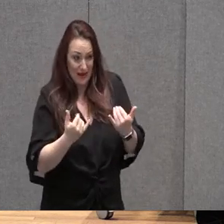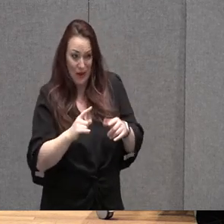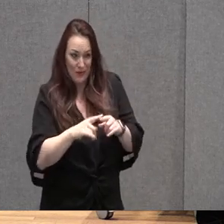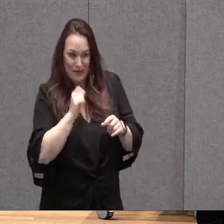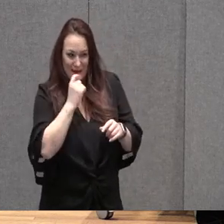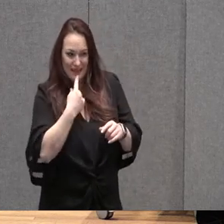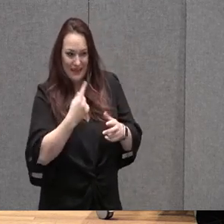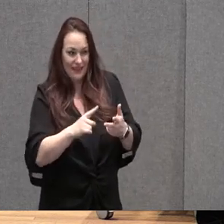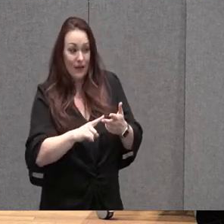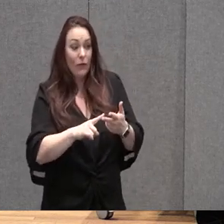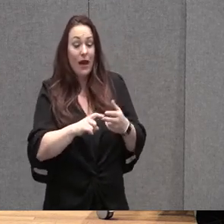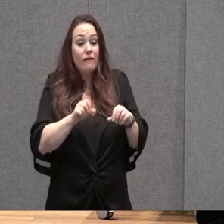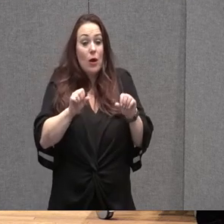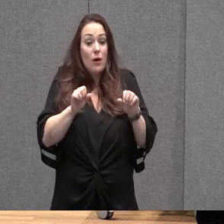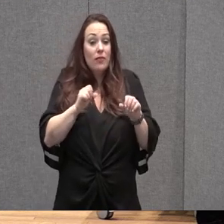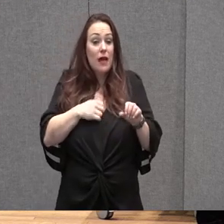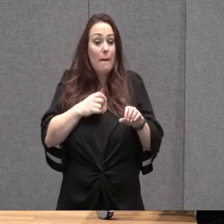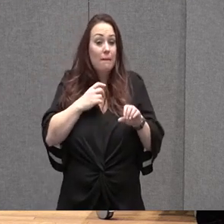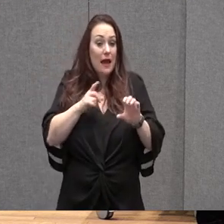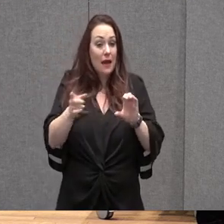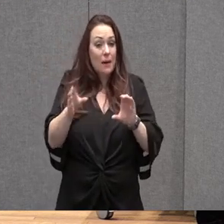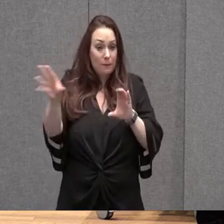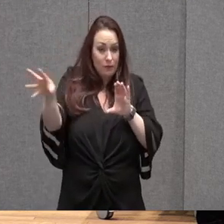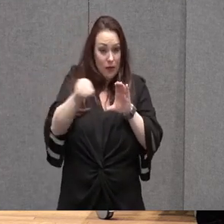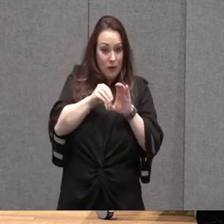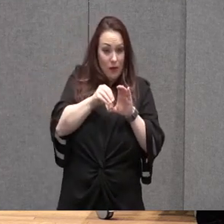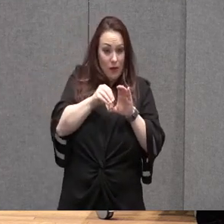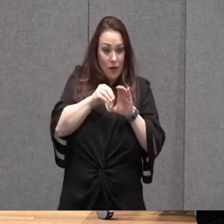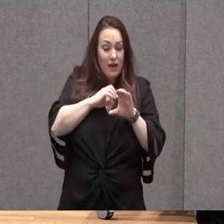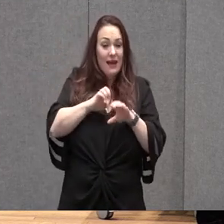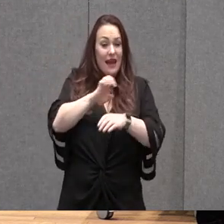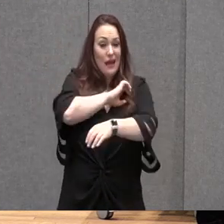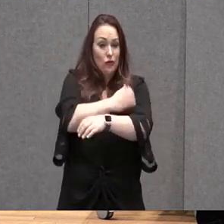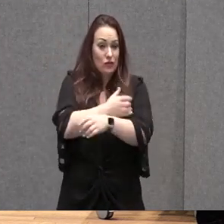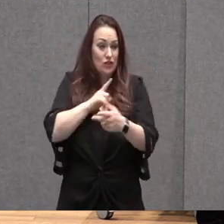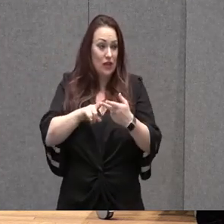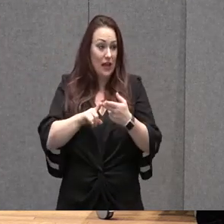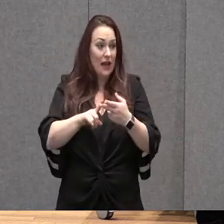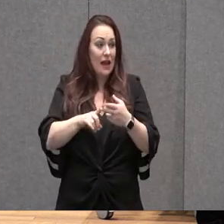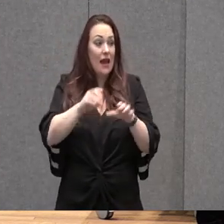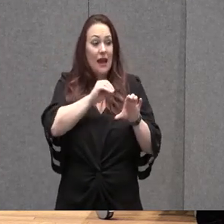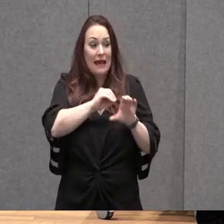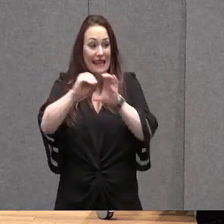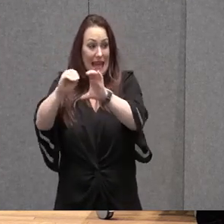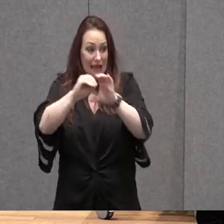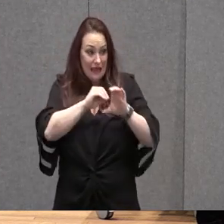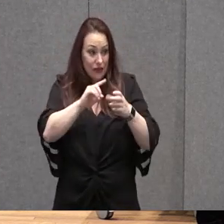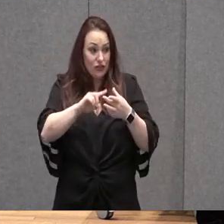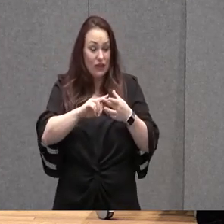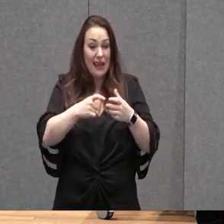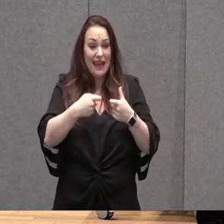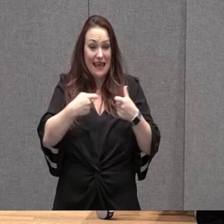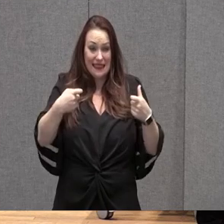have potential energy, kinetic energy, elastic potential energy.